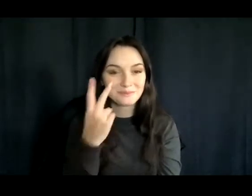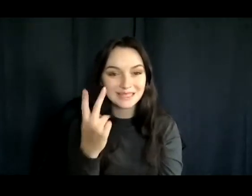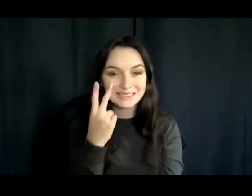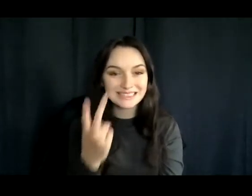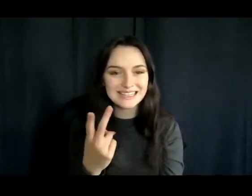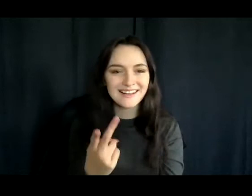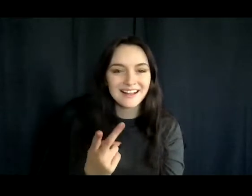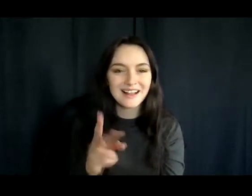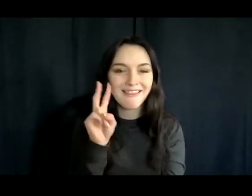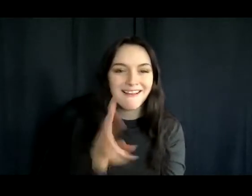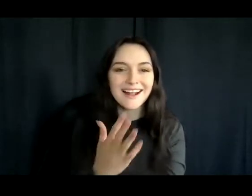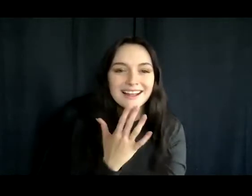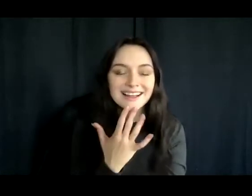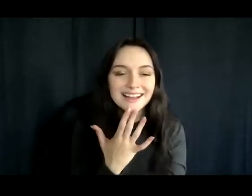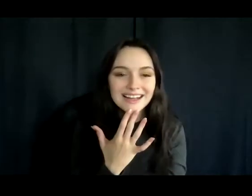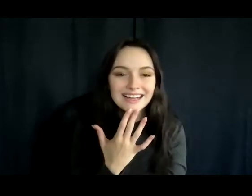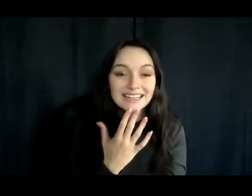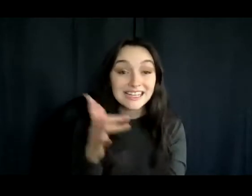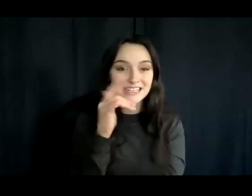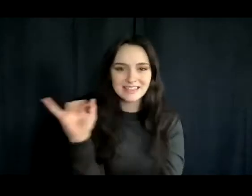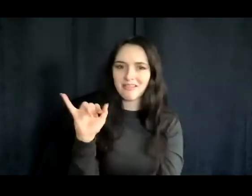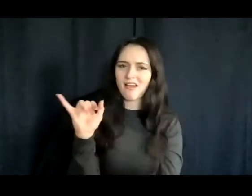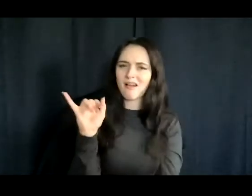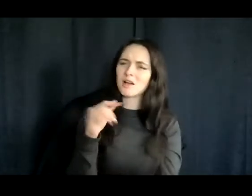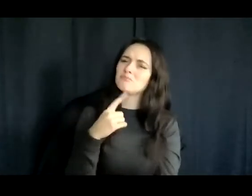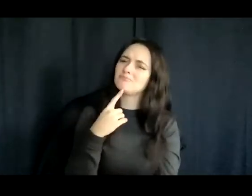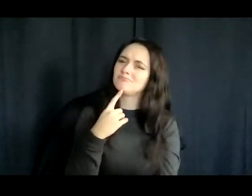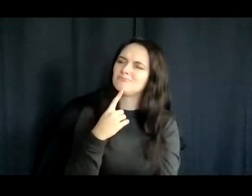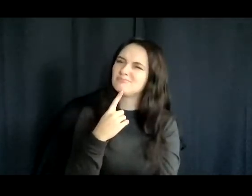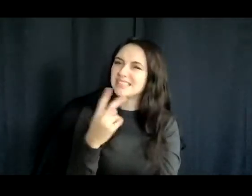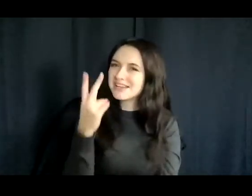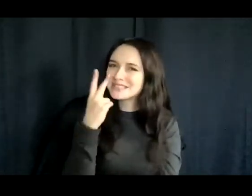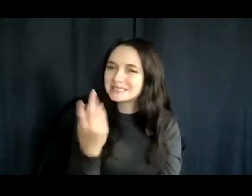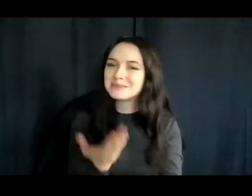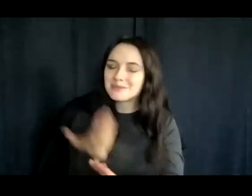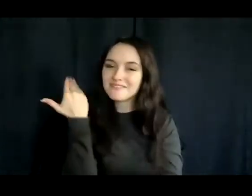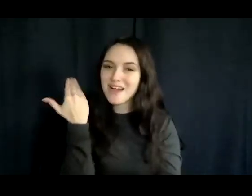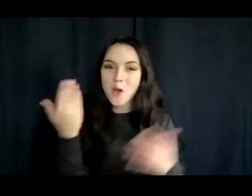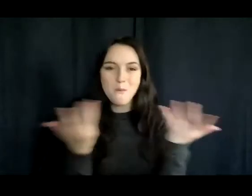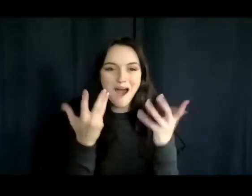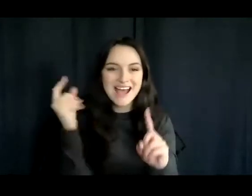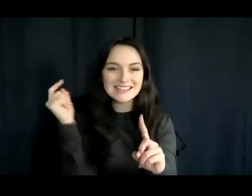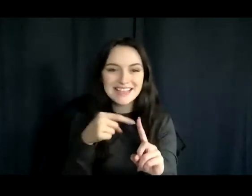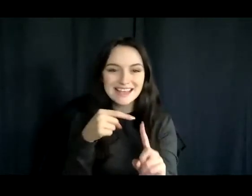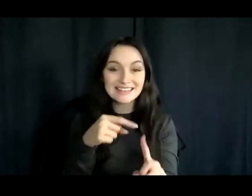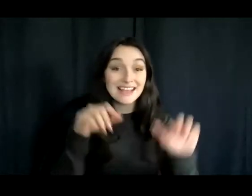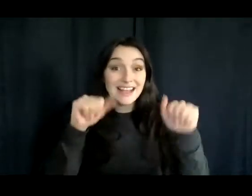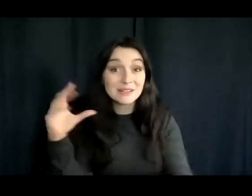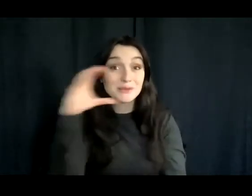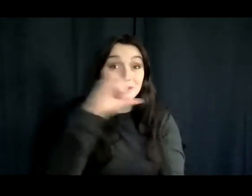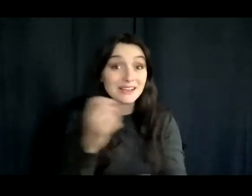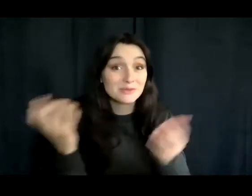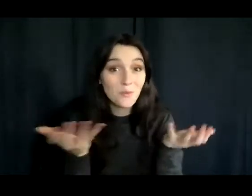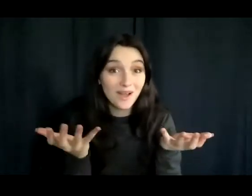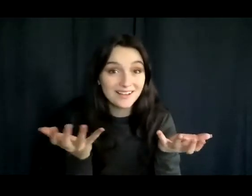guess? Hint. What do you think? Look at the color, you guys. Does that look familiar? We've seen that before. What is this? Can